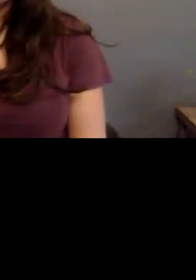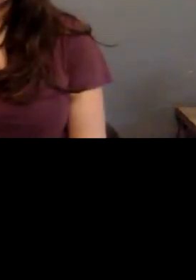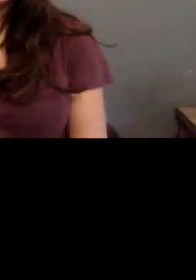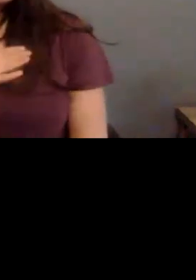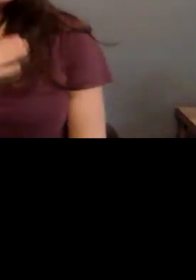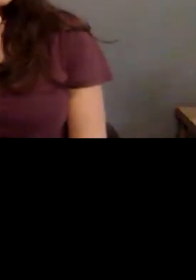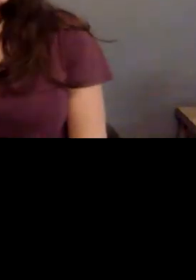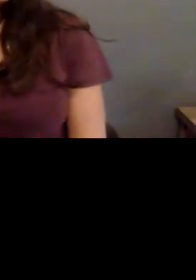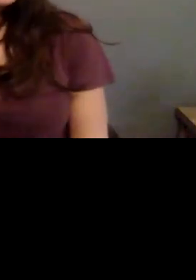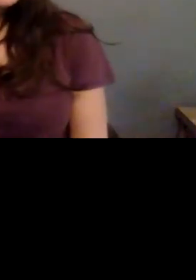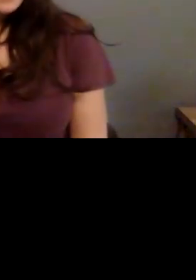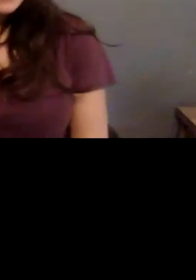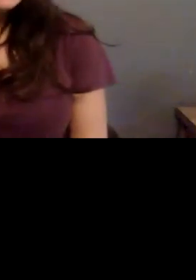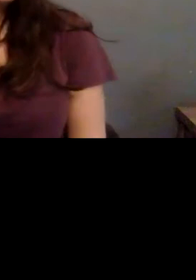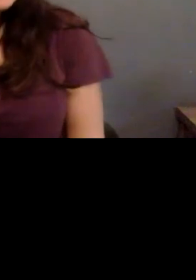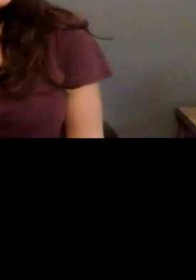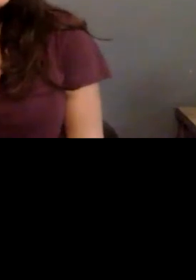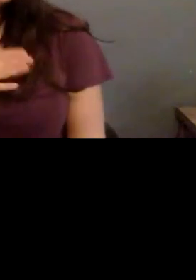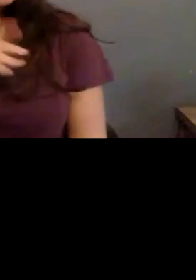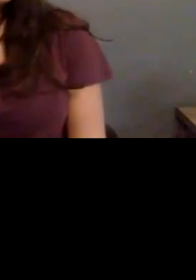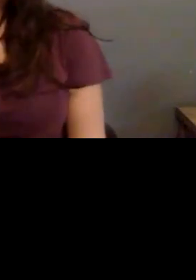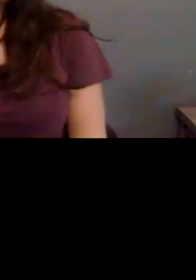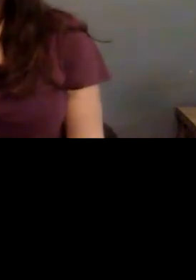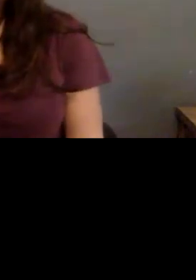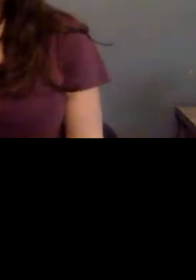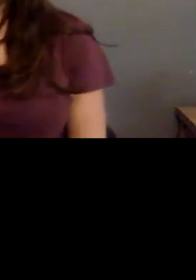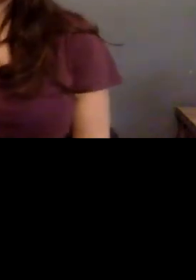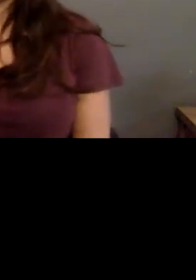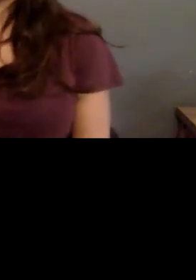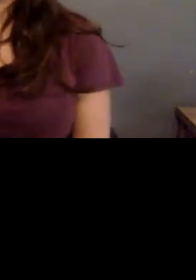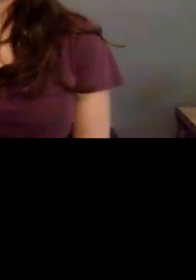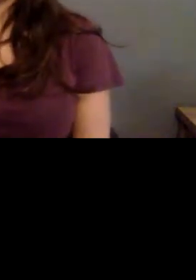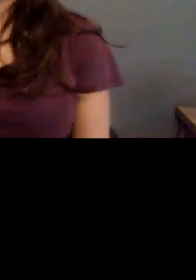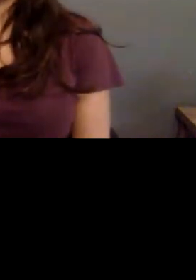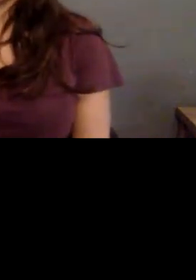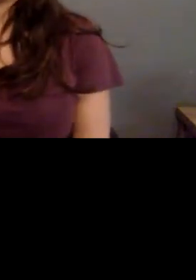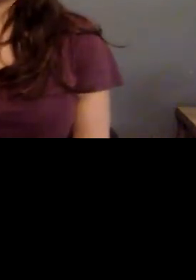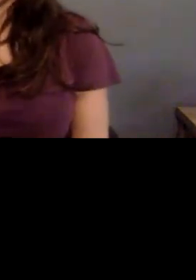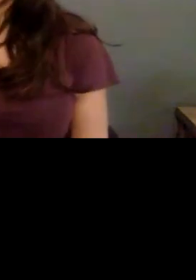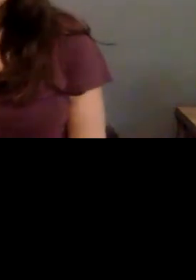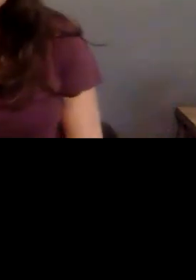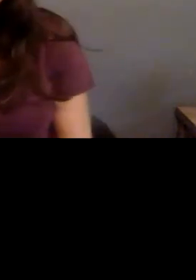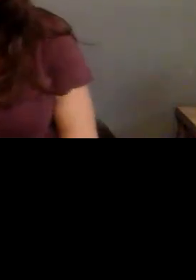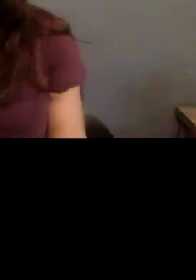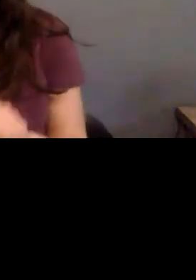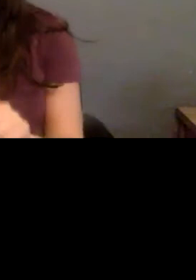My question is my question is a little tautological.